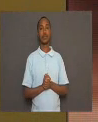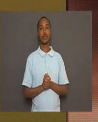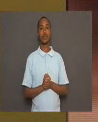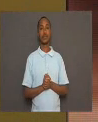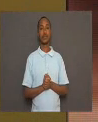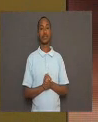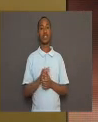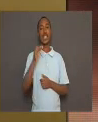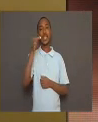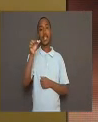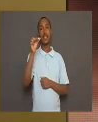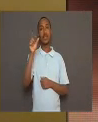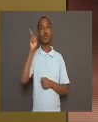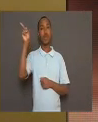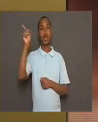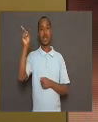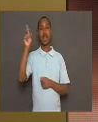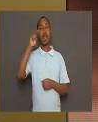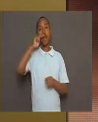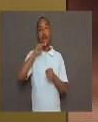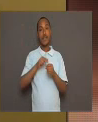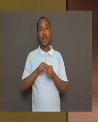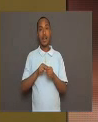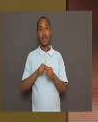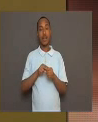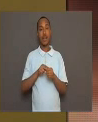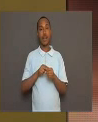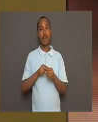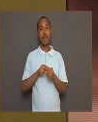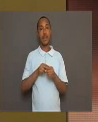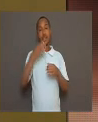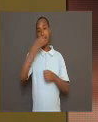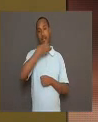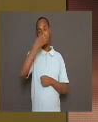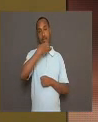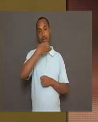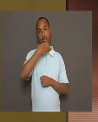The test tube of naphthalene is observed as it is heated.